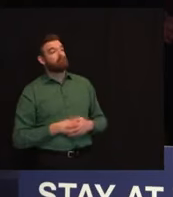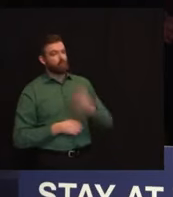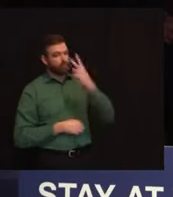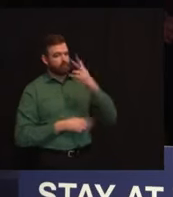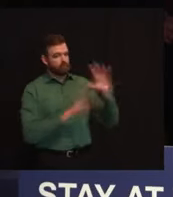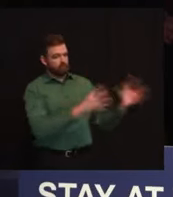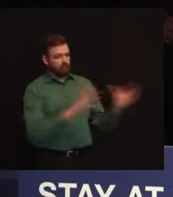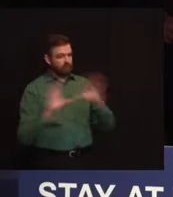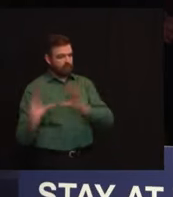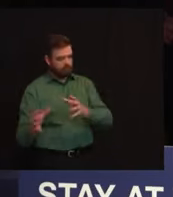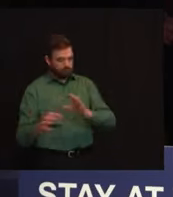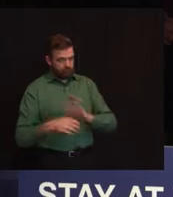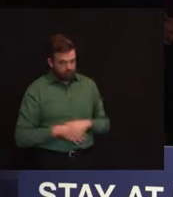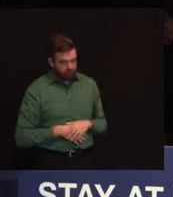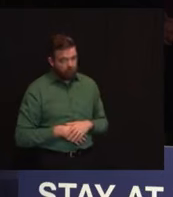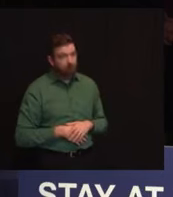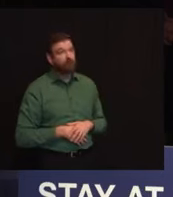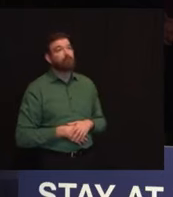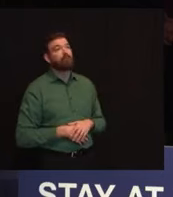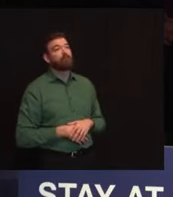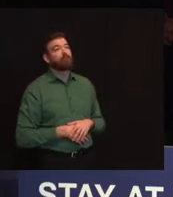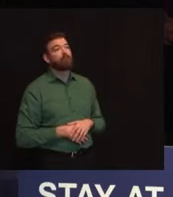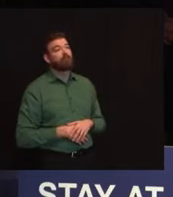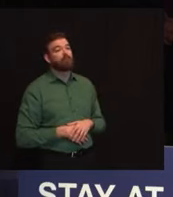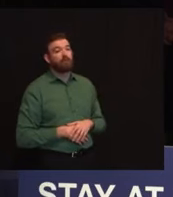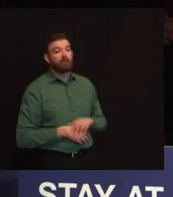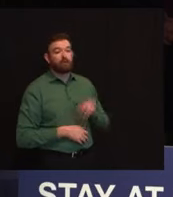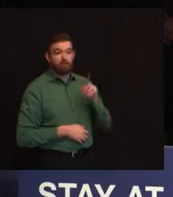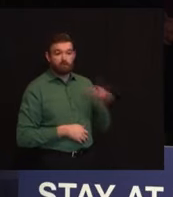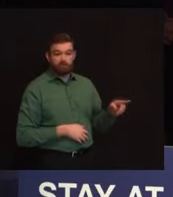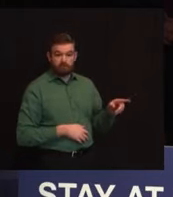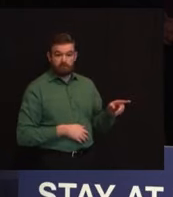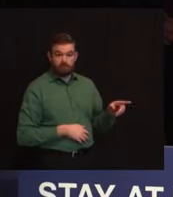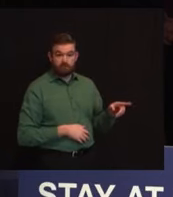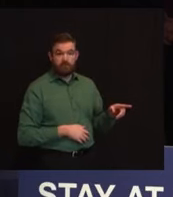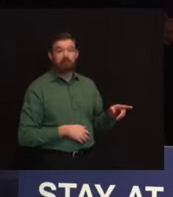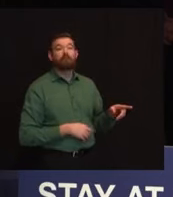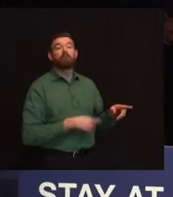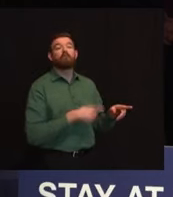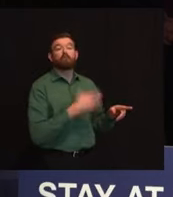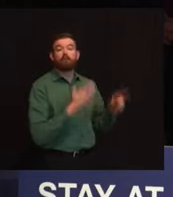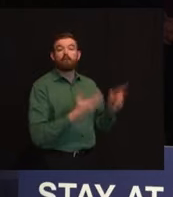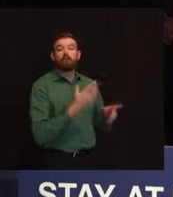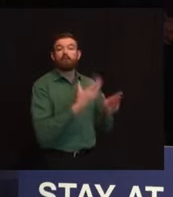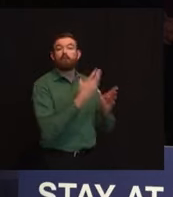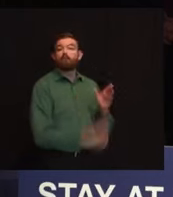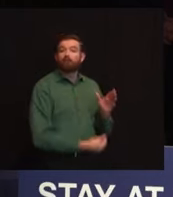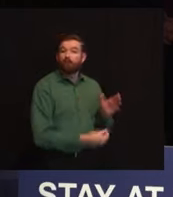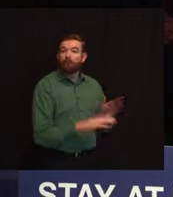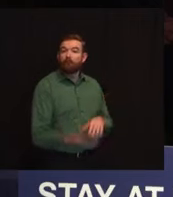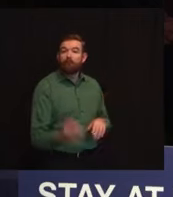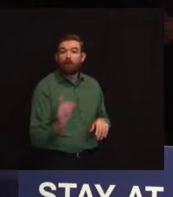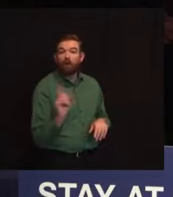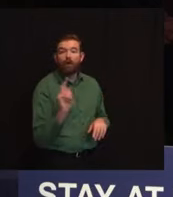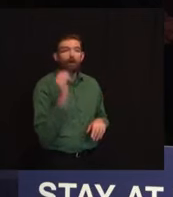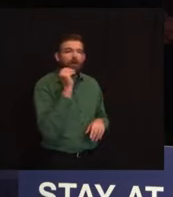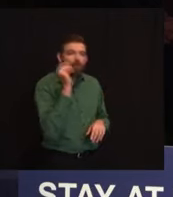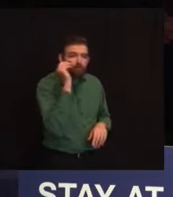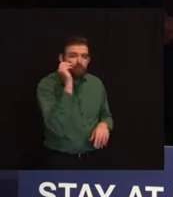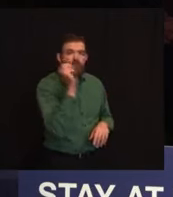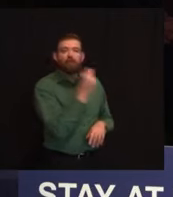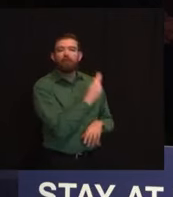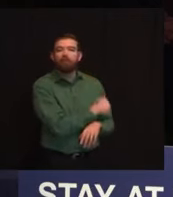two broad categories are, as the commissioner was just saying, those people who might have died at home or might have died in the hospital or somewhere else where that test was never done, so it was